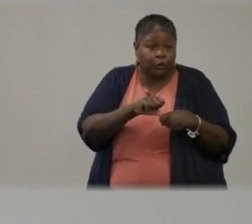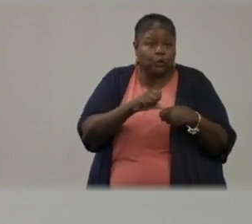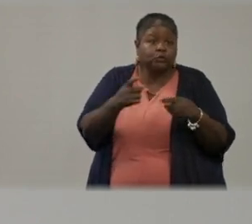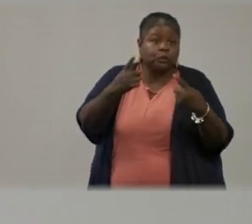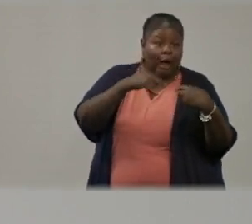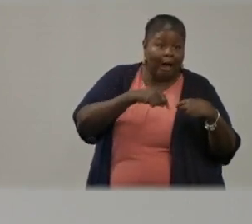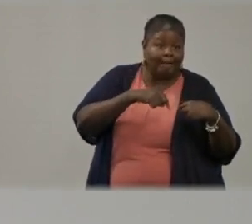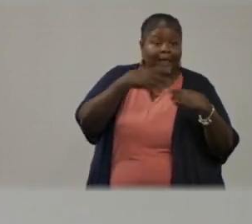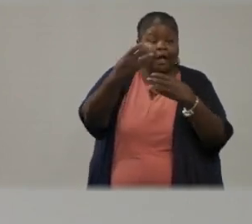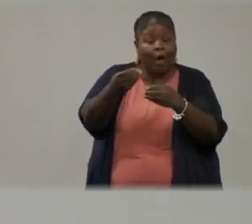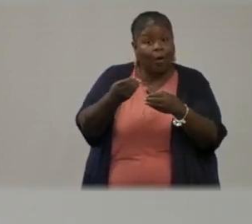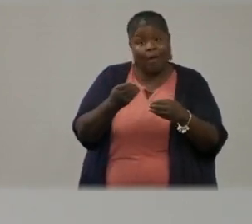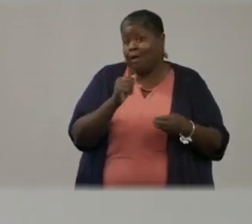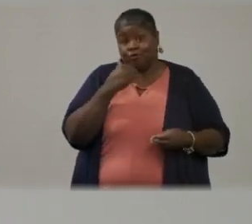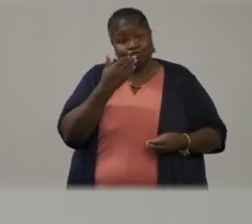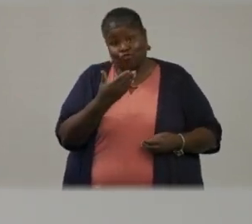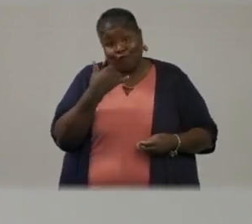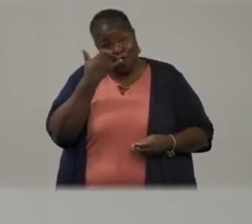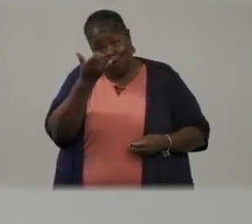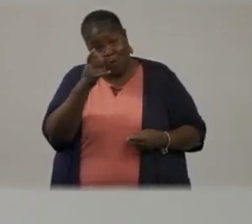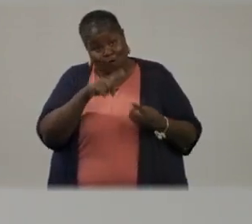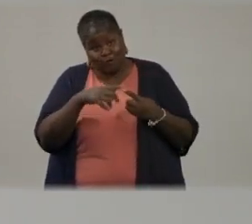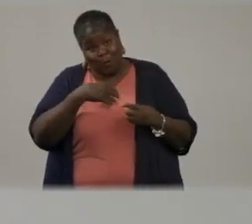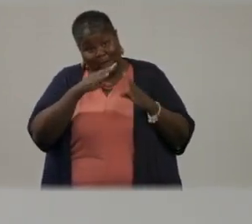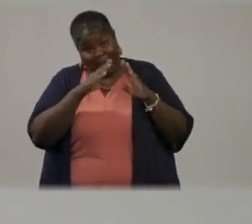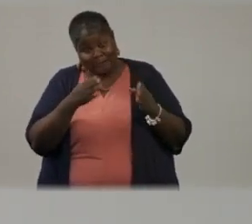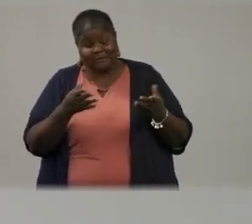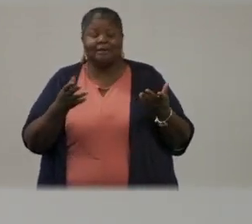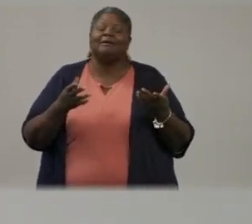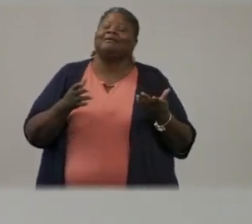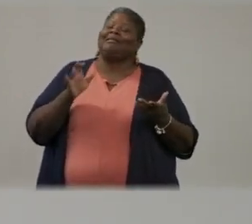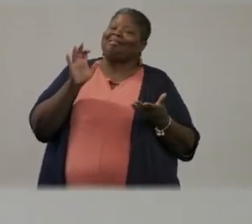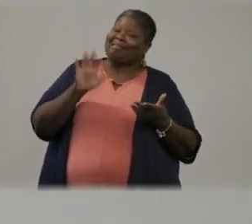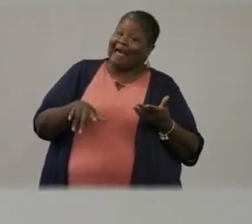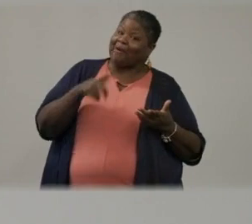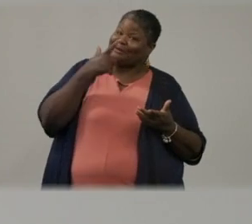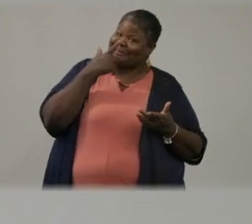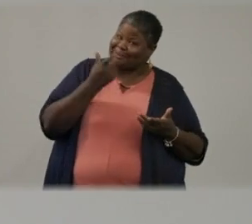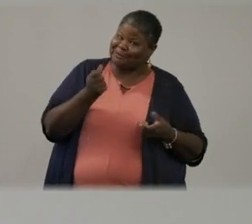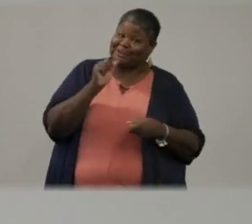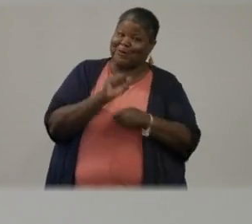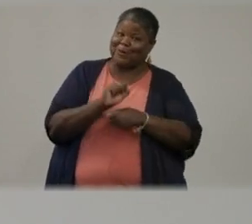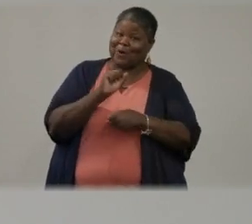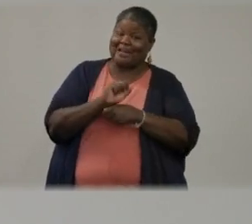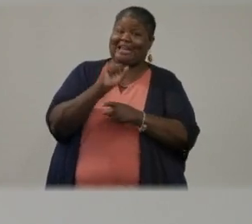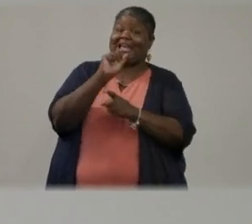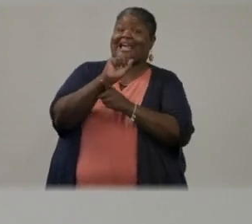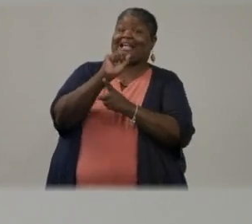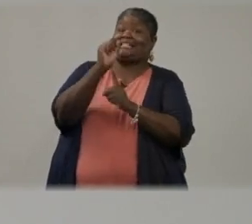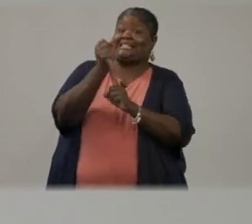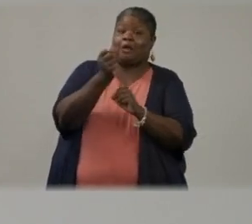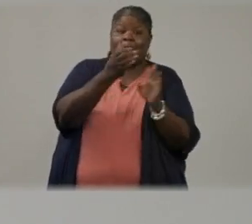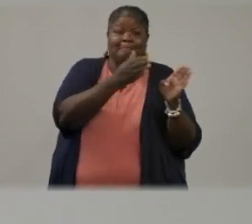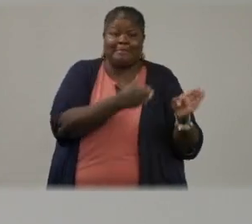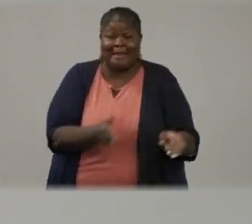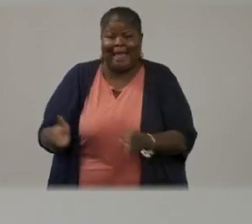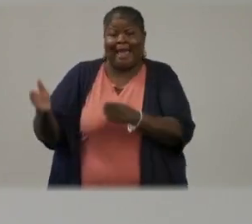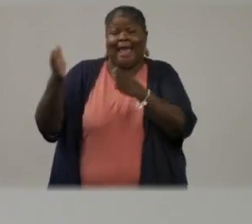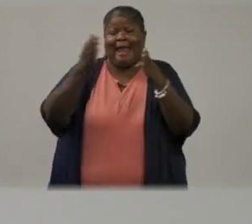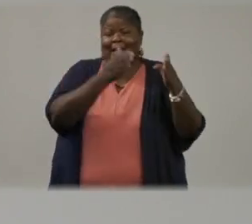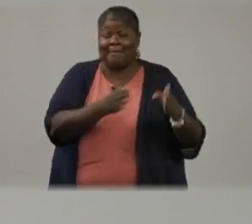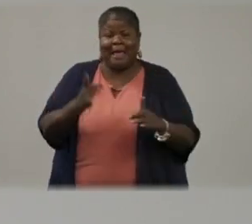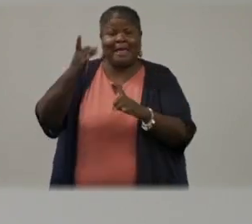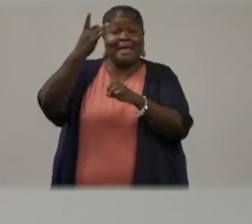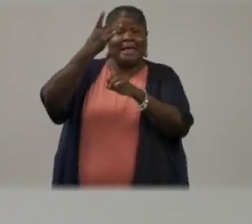leave. Wasn't a good phone call. And so that was pretty interesting, working an incident that we've been planning 18 months for the